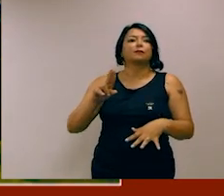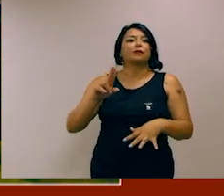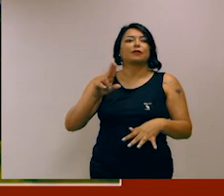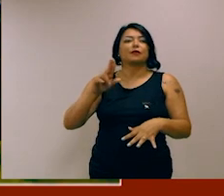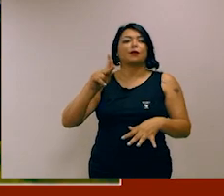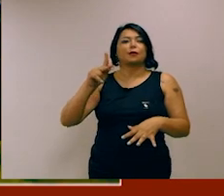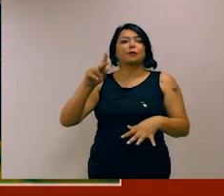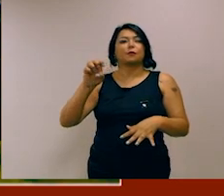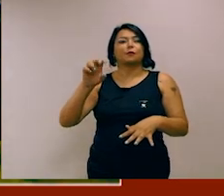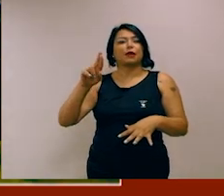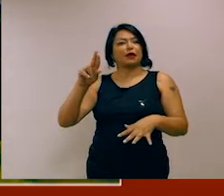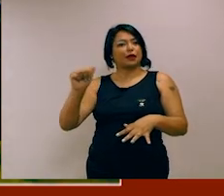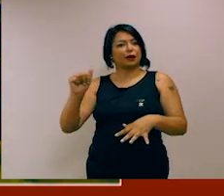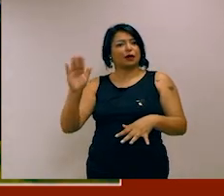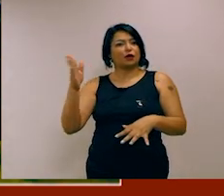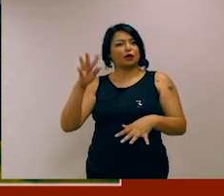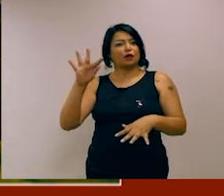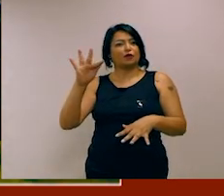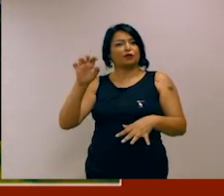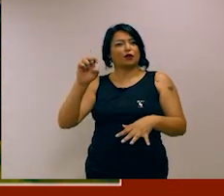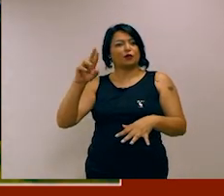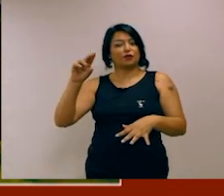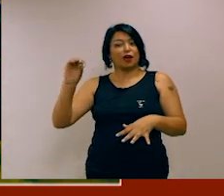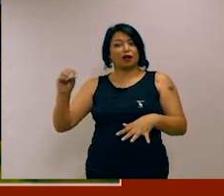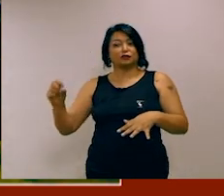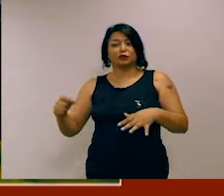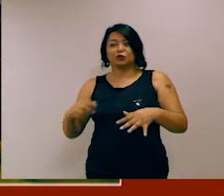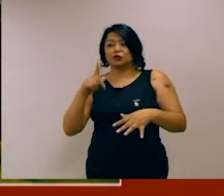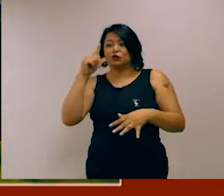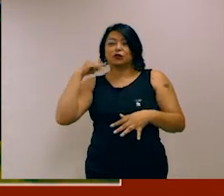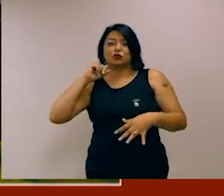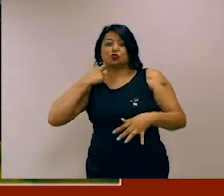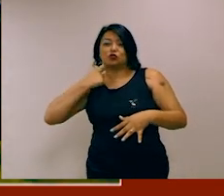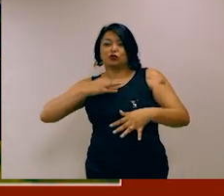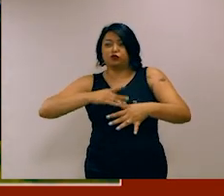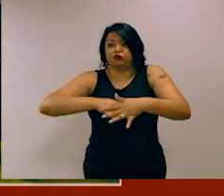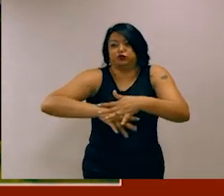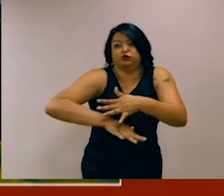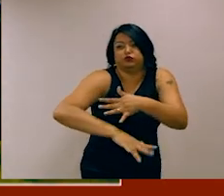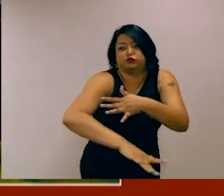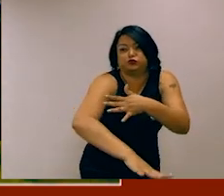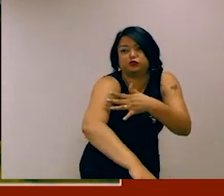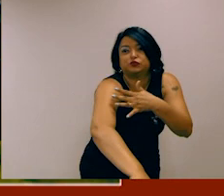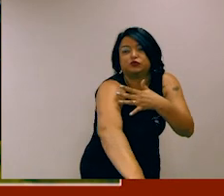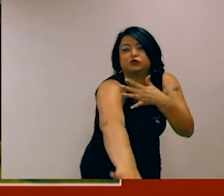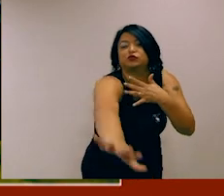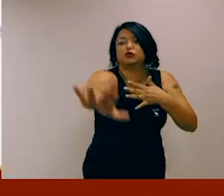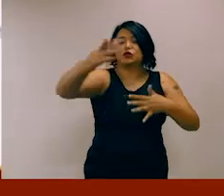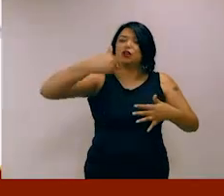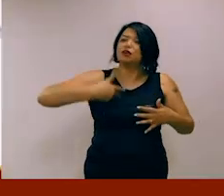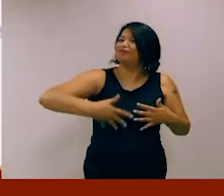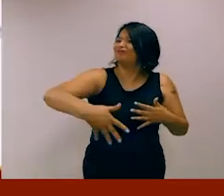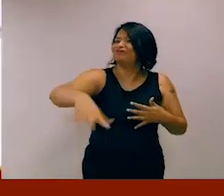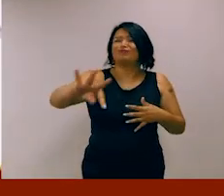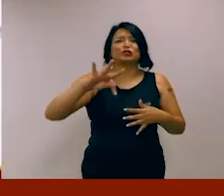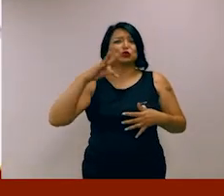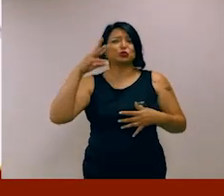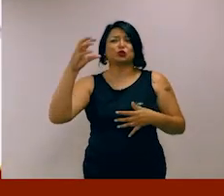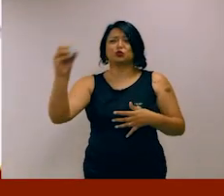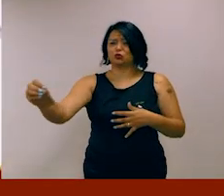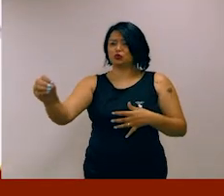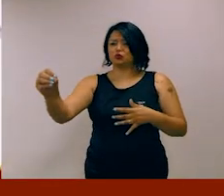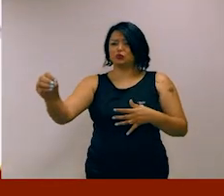have here, the effluents, the waste here, and then it fell, and then it destroyed